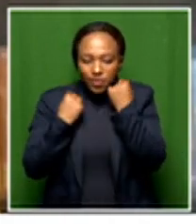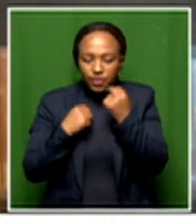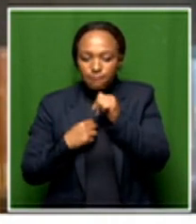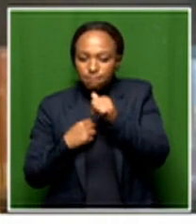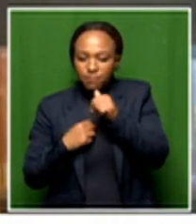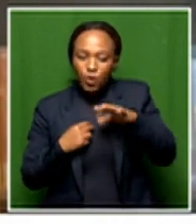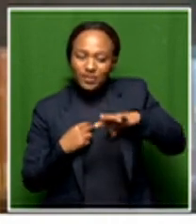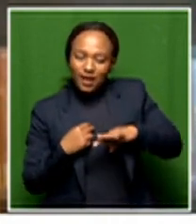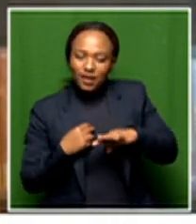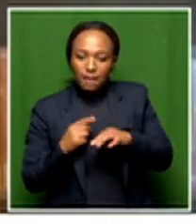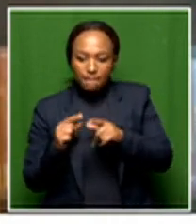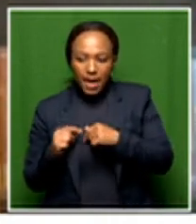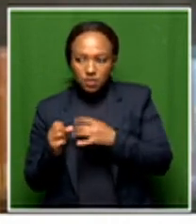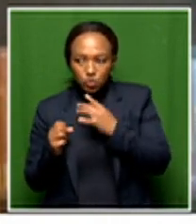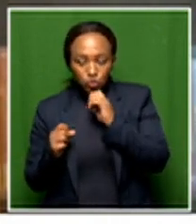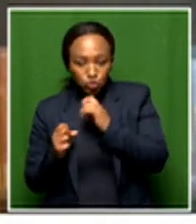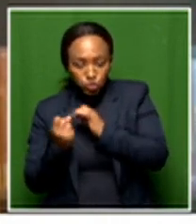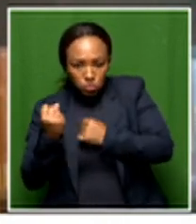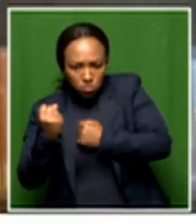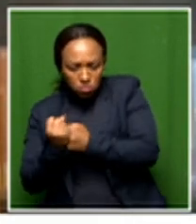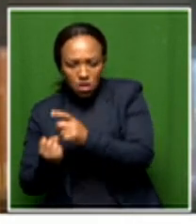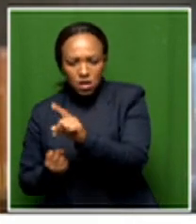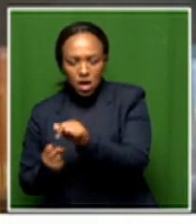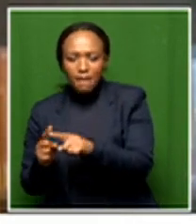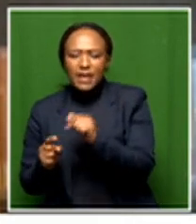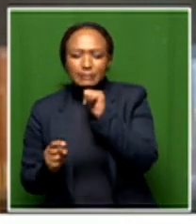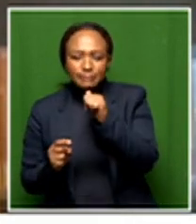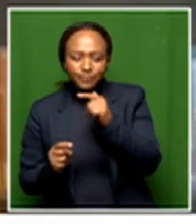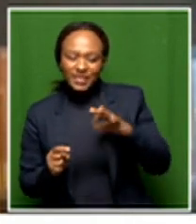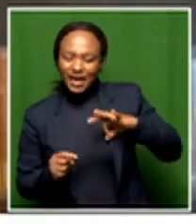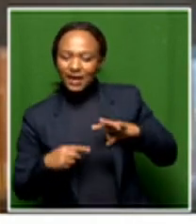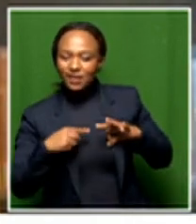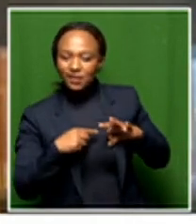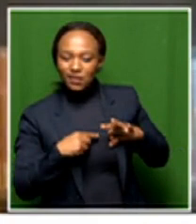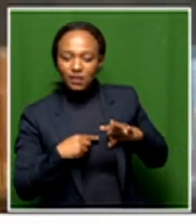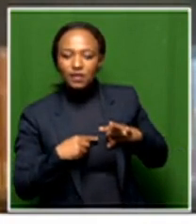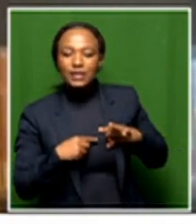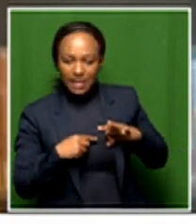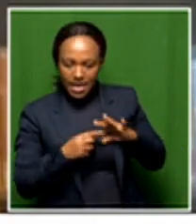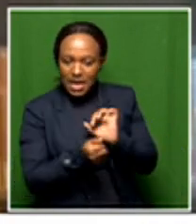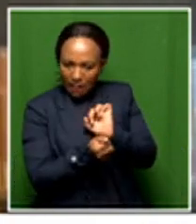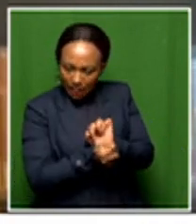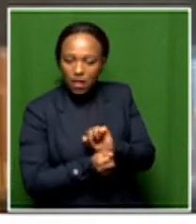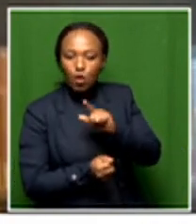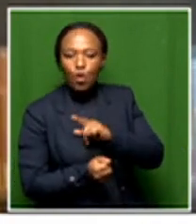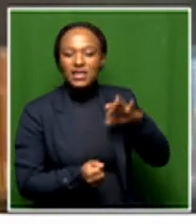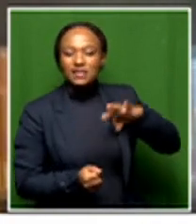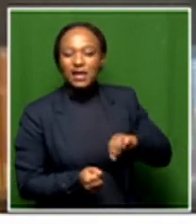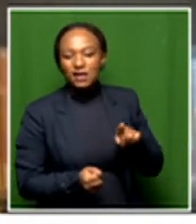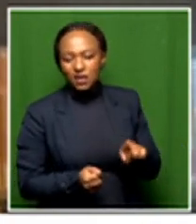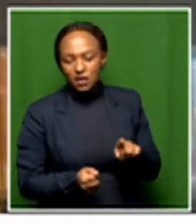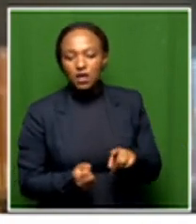DA, but purely because they need to pay bills at the end of the month. So they are prisoners of the salary. Number two, they are